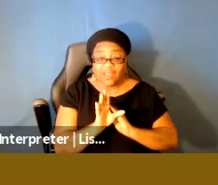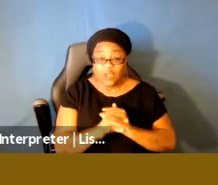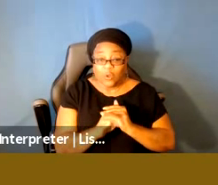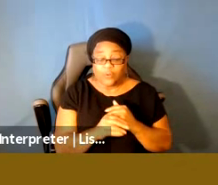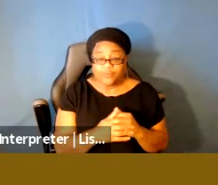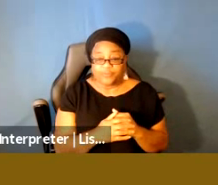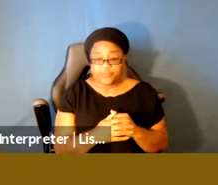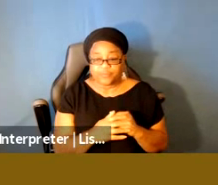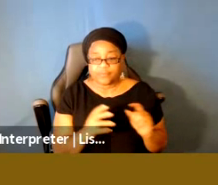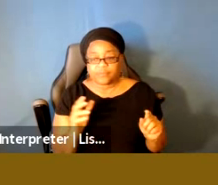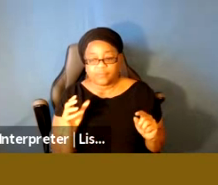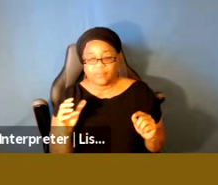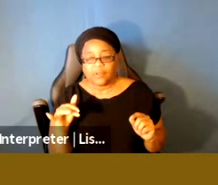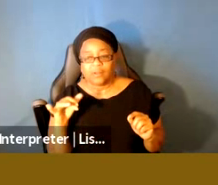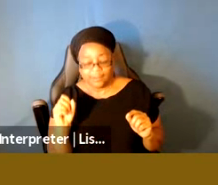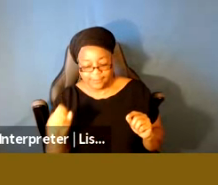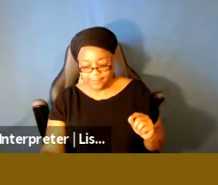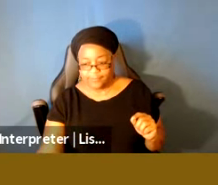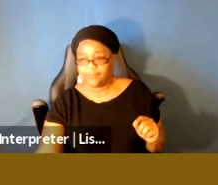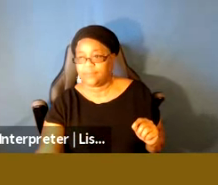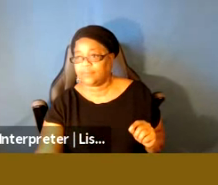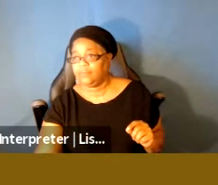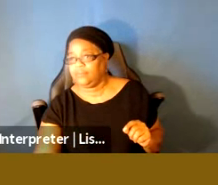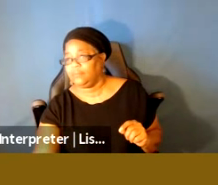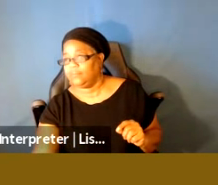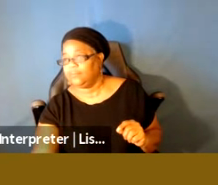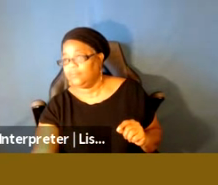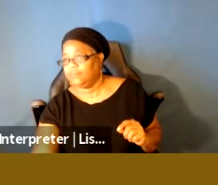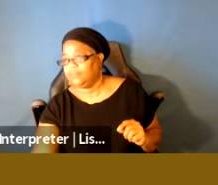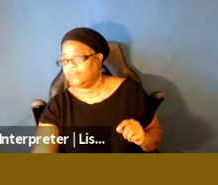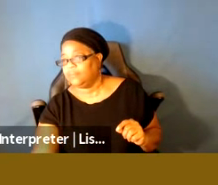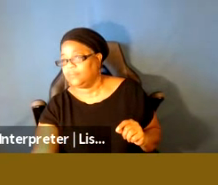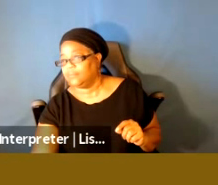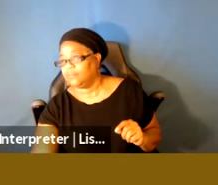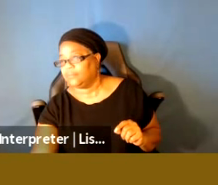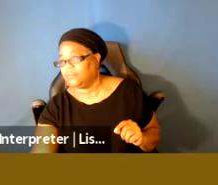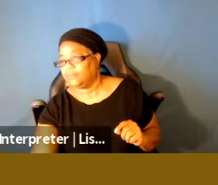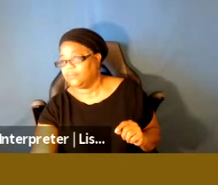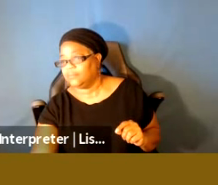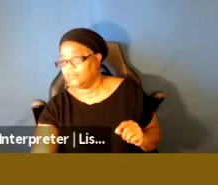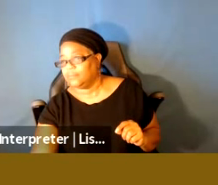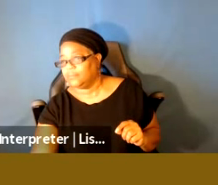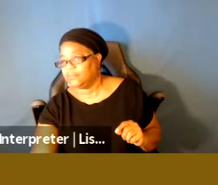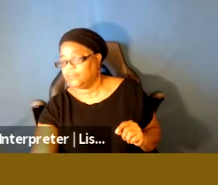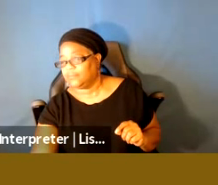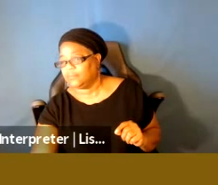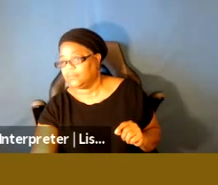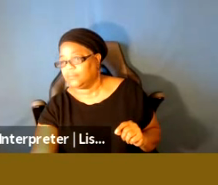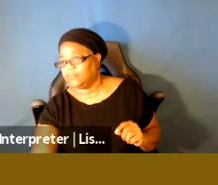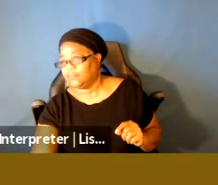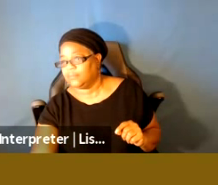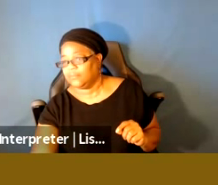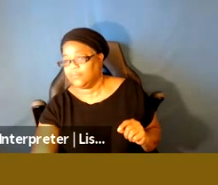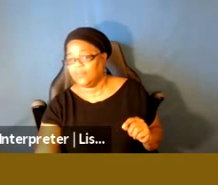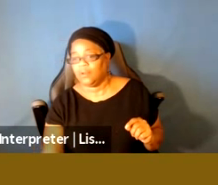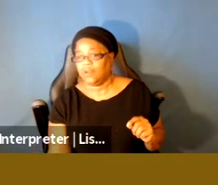Yeah, well, first of all, so the video was inspired by the voice over that